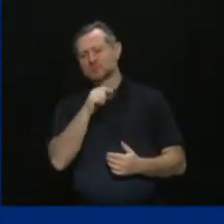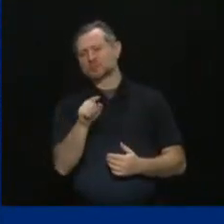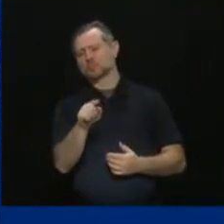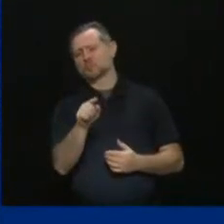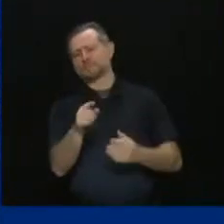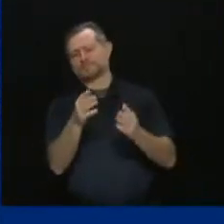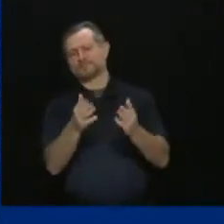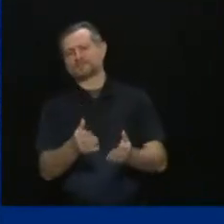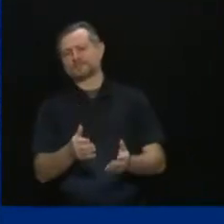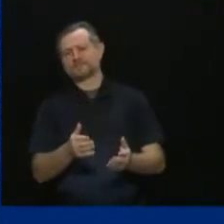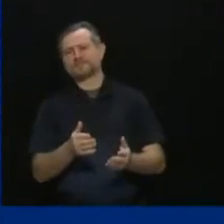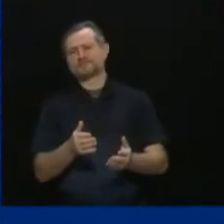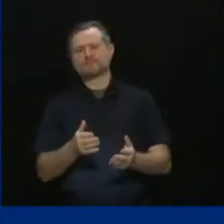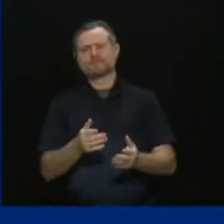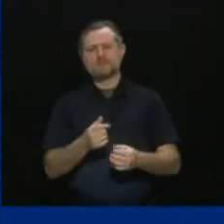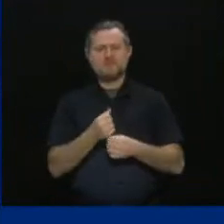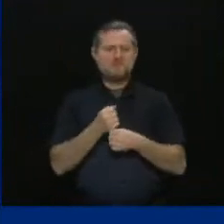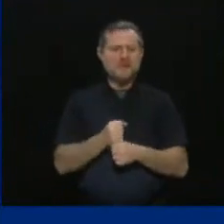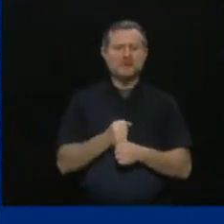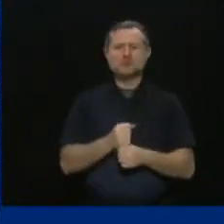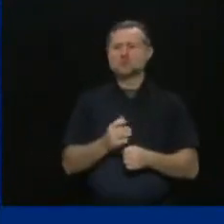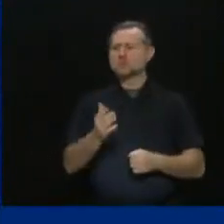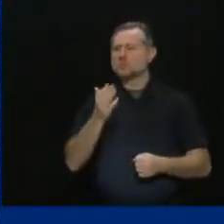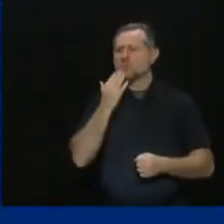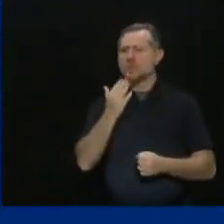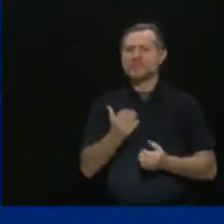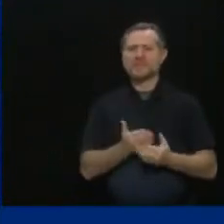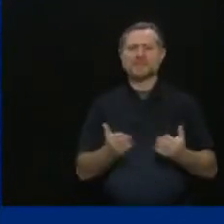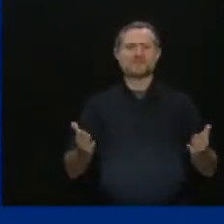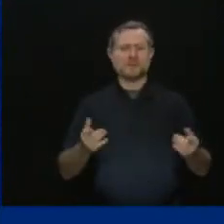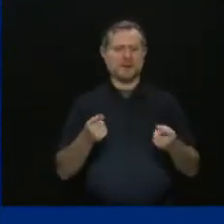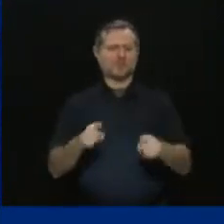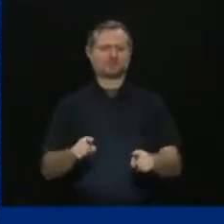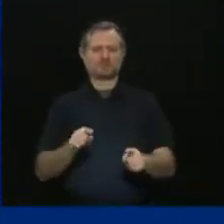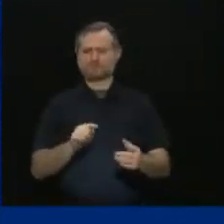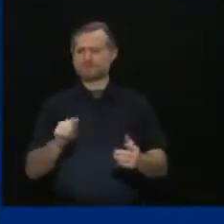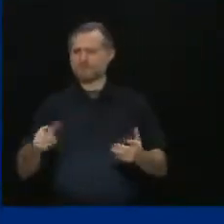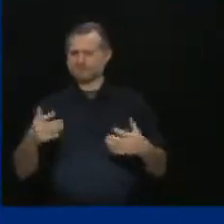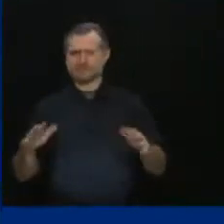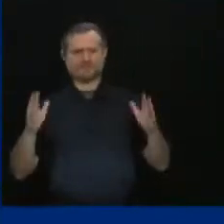happen. So let's give a round of applause for that.